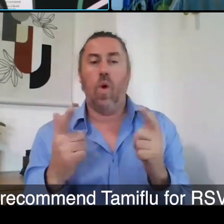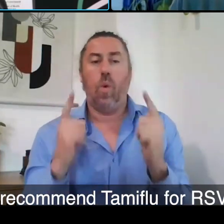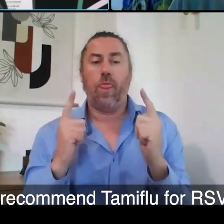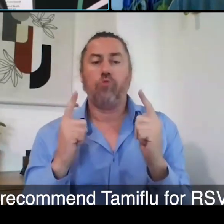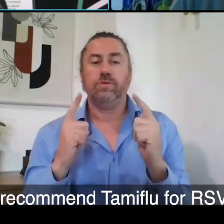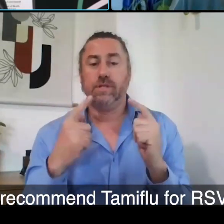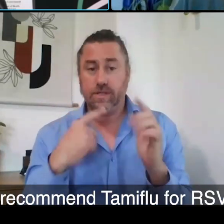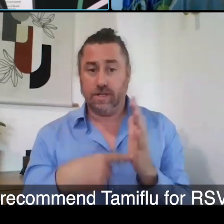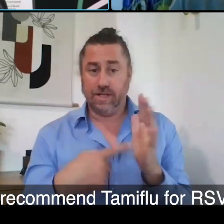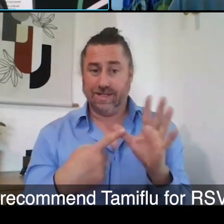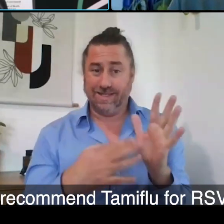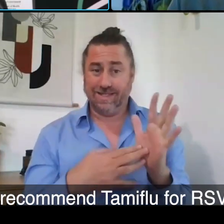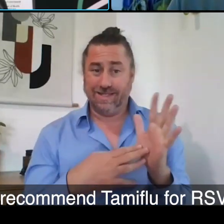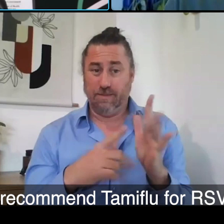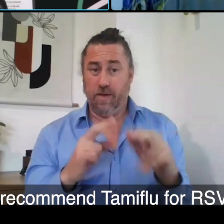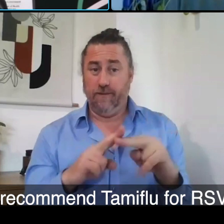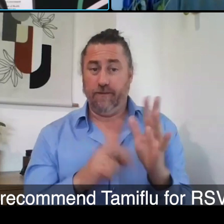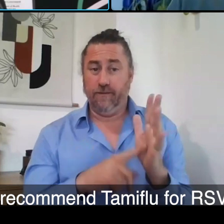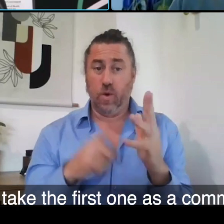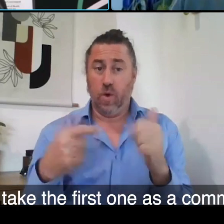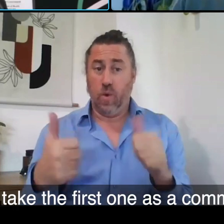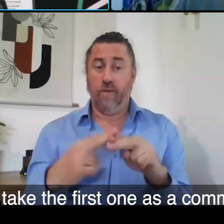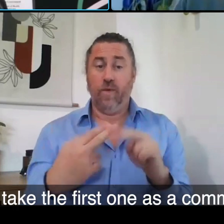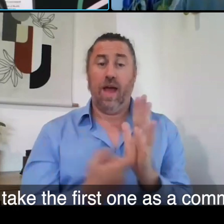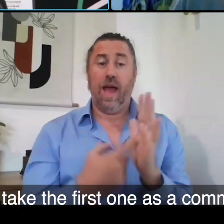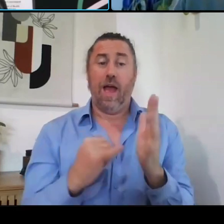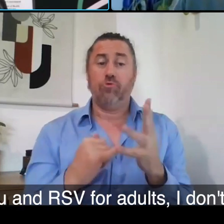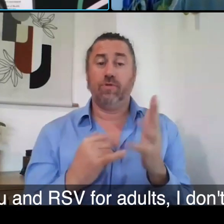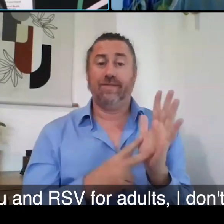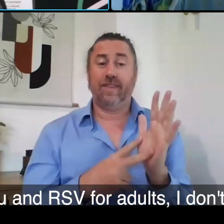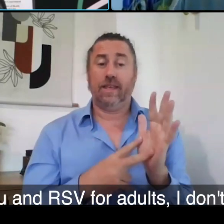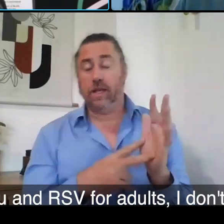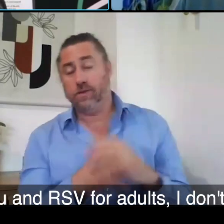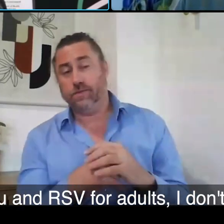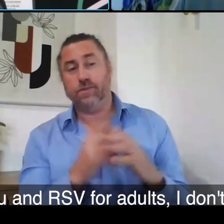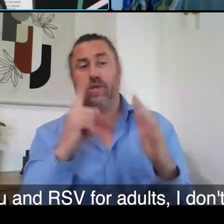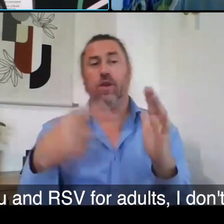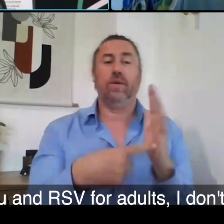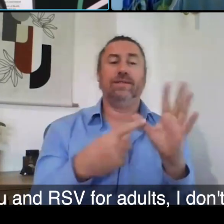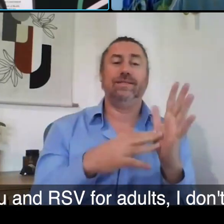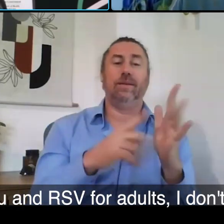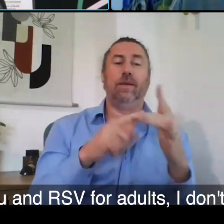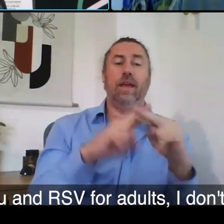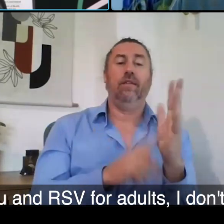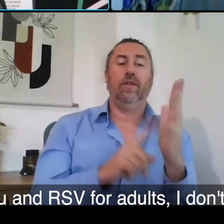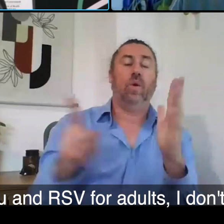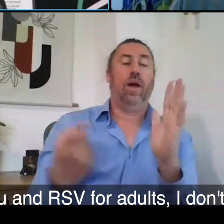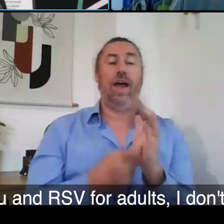recommend Tamiflu for RSV in adults? We'll take the first one as a comment, but Tamiflu and RSV for